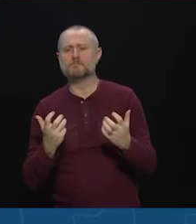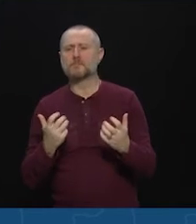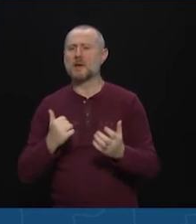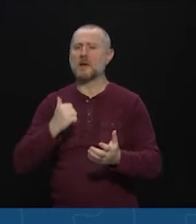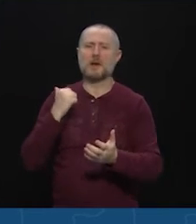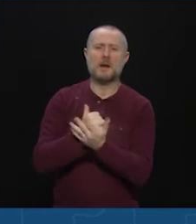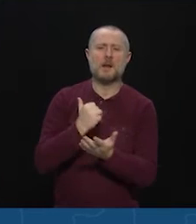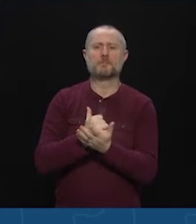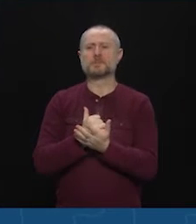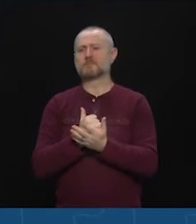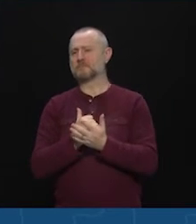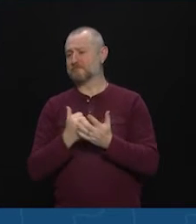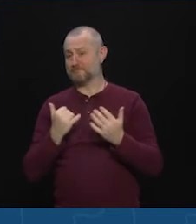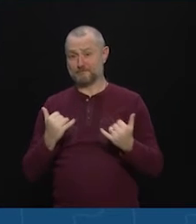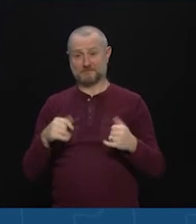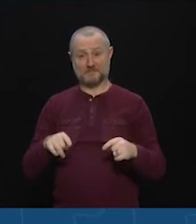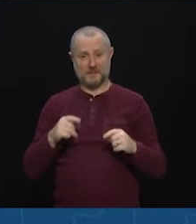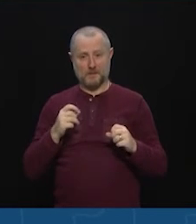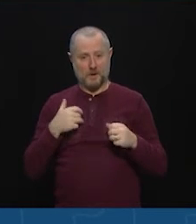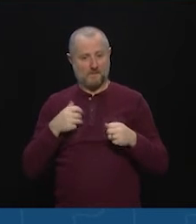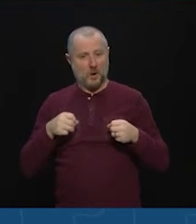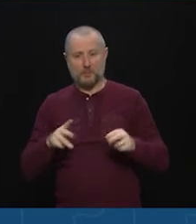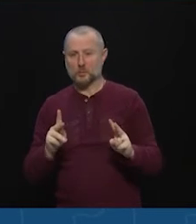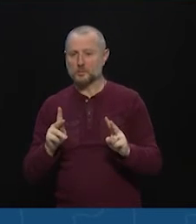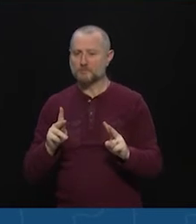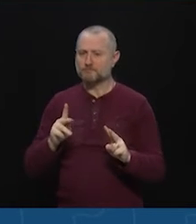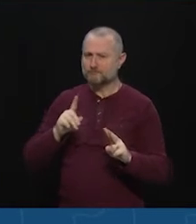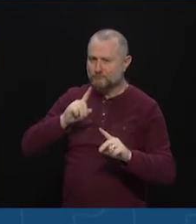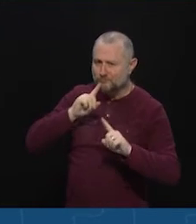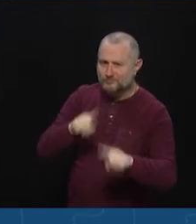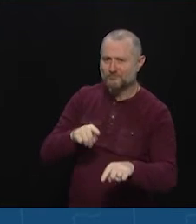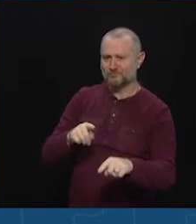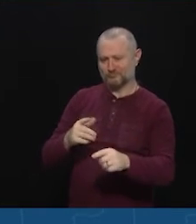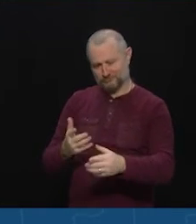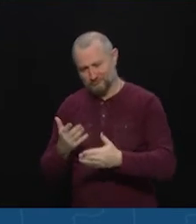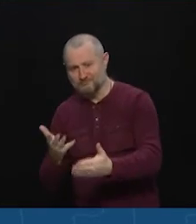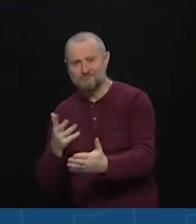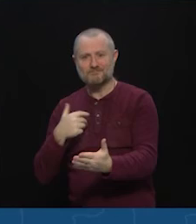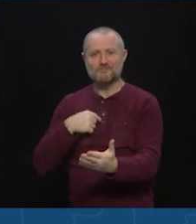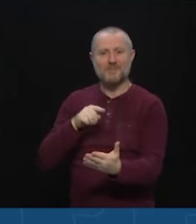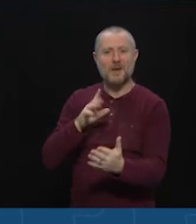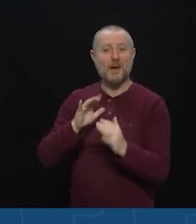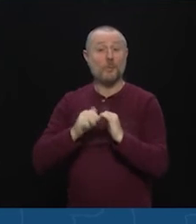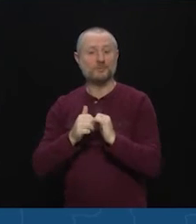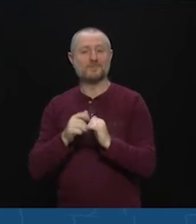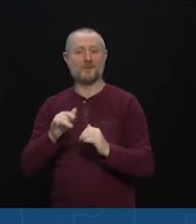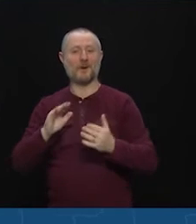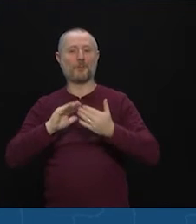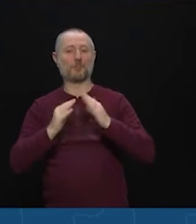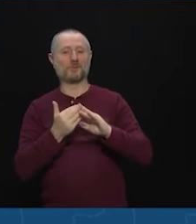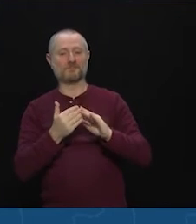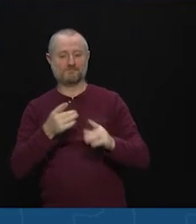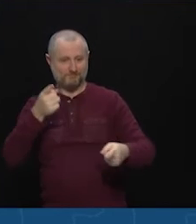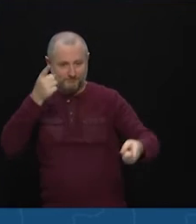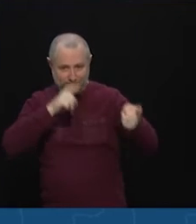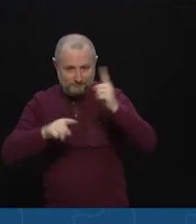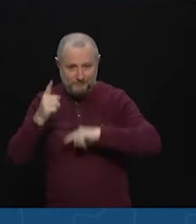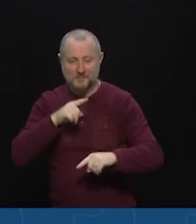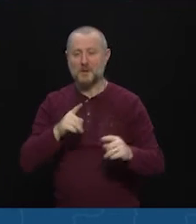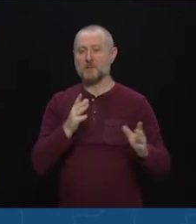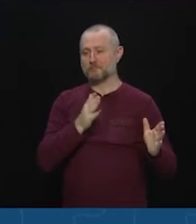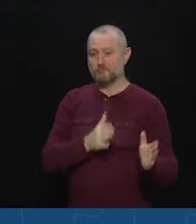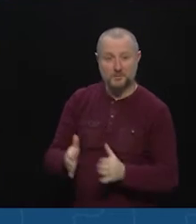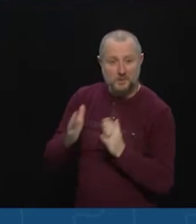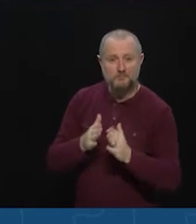those needs with a thoughtful plan devised by the community. And I know the mayor has taken many steps toward this. There's a lot of